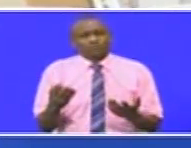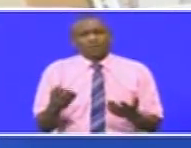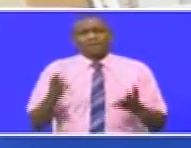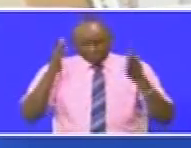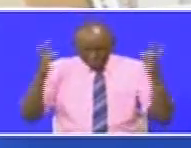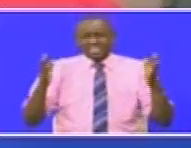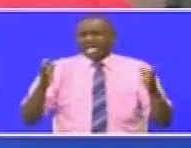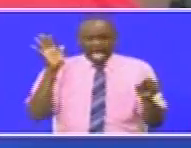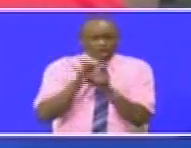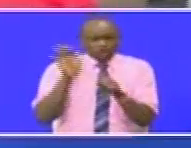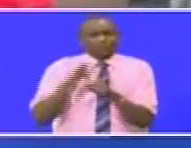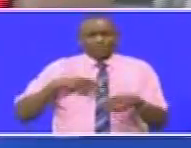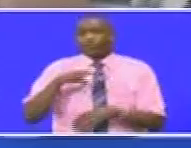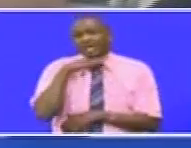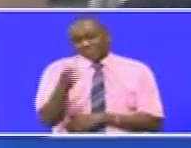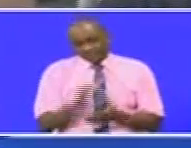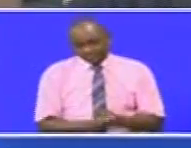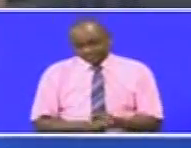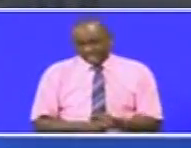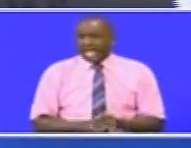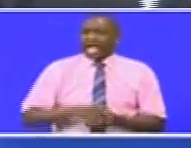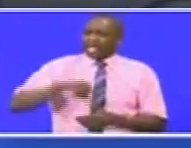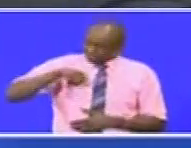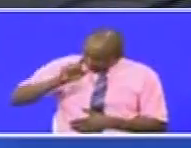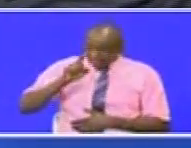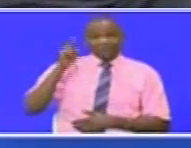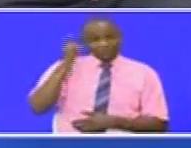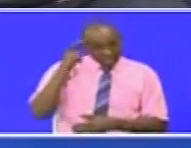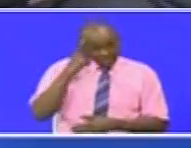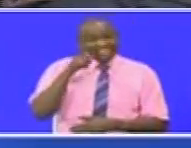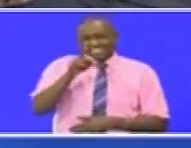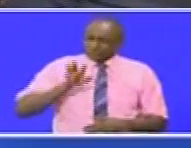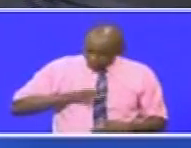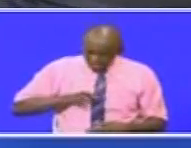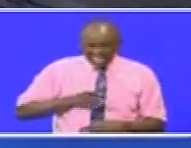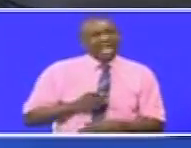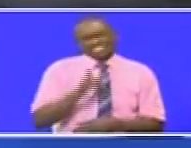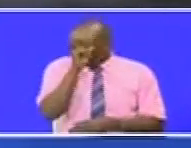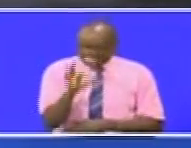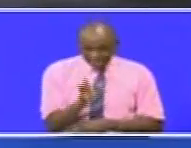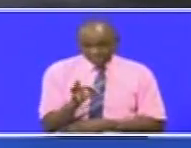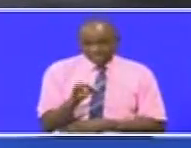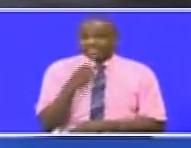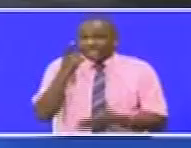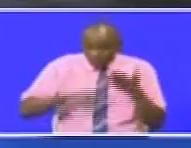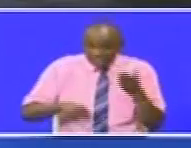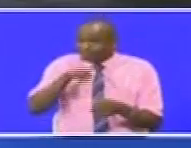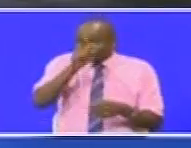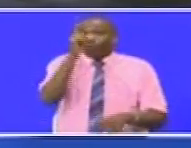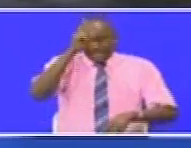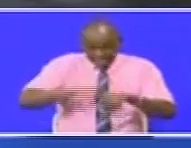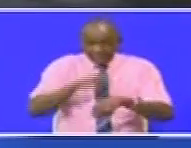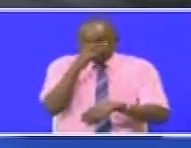big deaths. Awori vividly remembers how tough the late Mama Lucy was, citing an incident